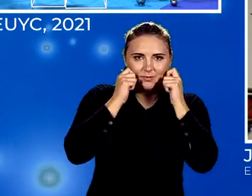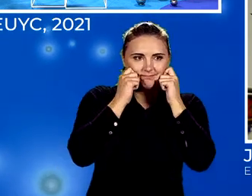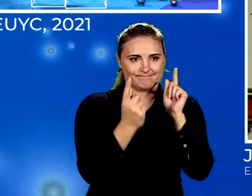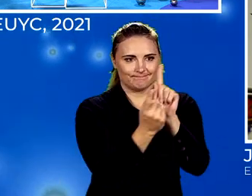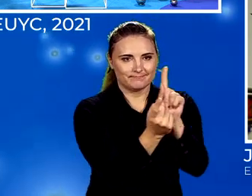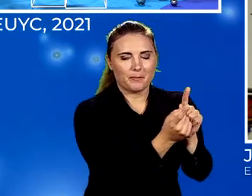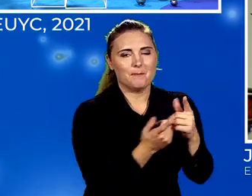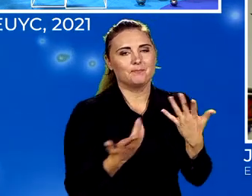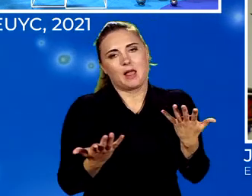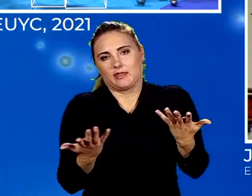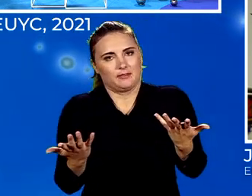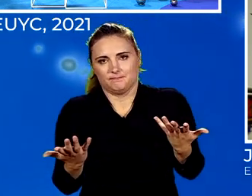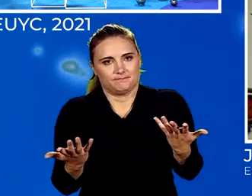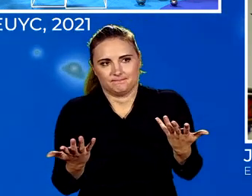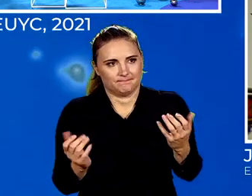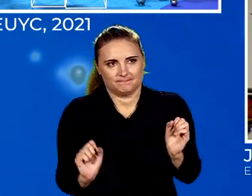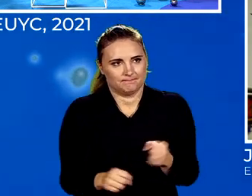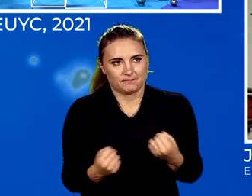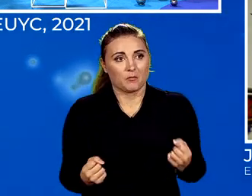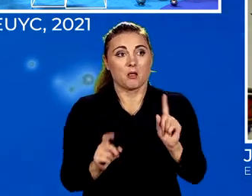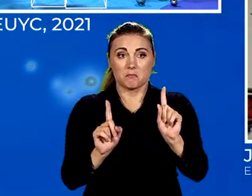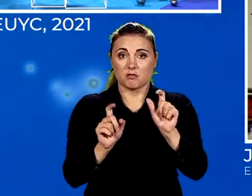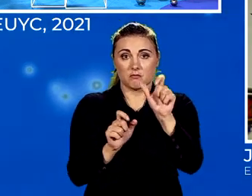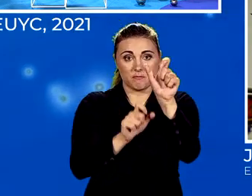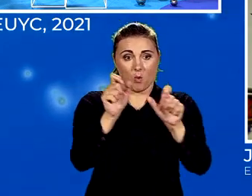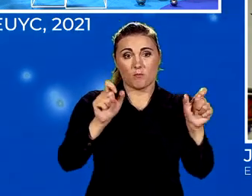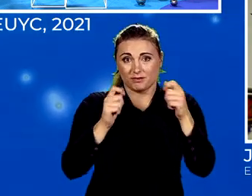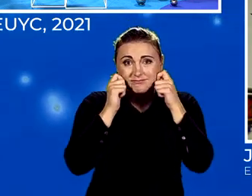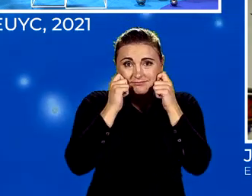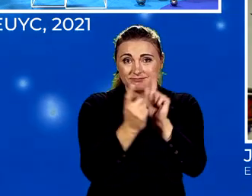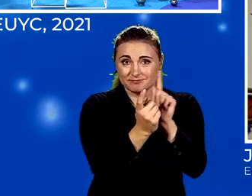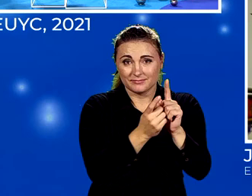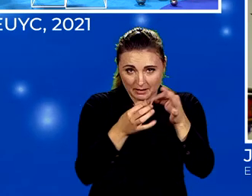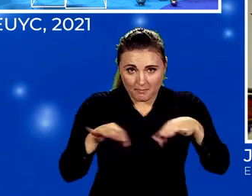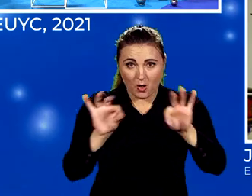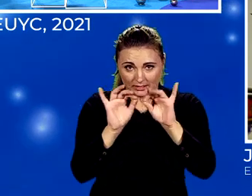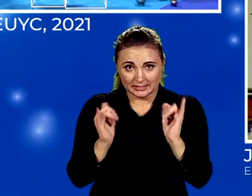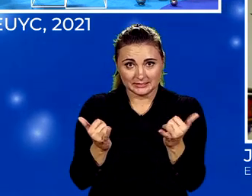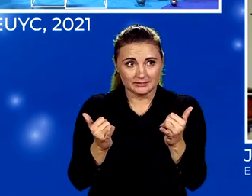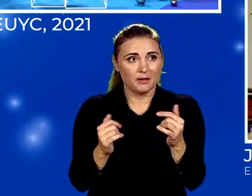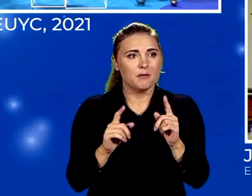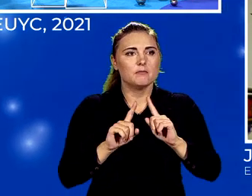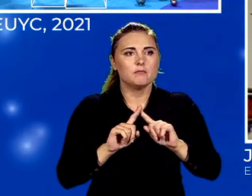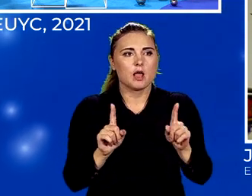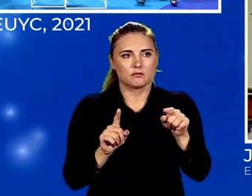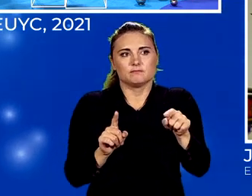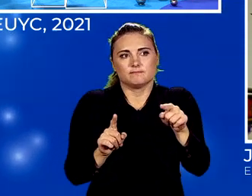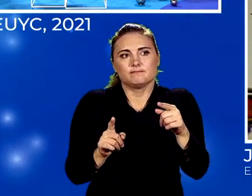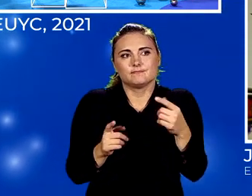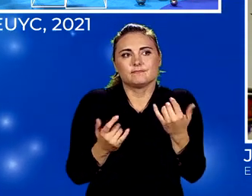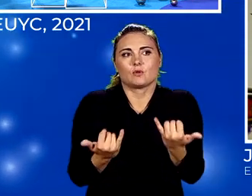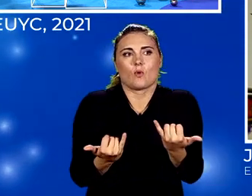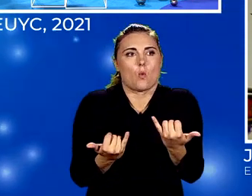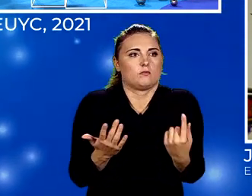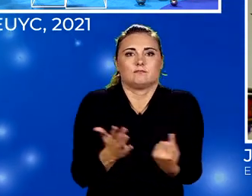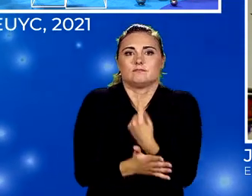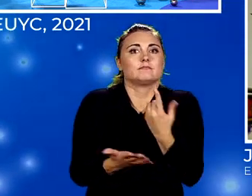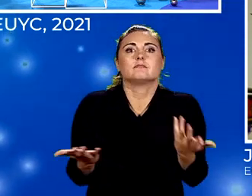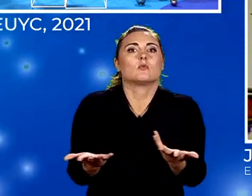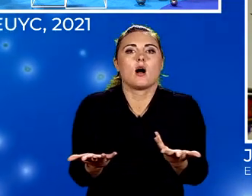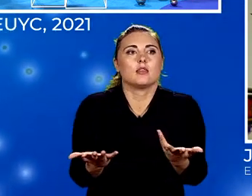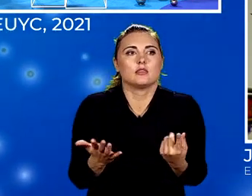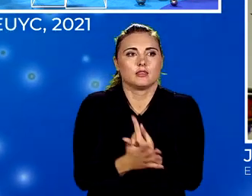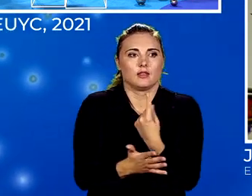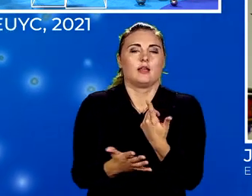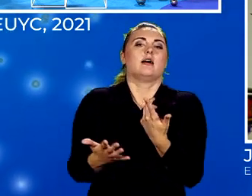some people, it's easier to be online. And I think one of the great things after the pandemic will be that we are more flexible. So we don't have to go everywhere physically. We